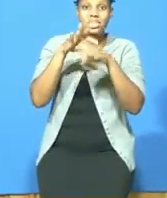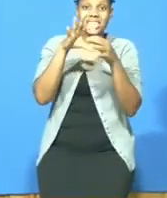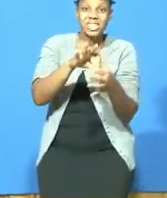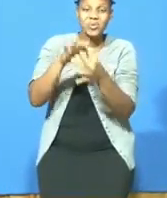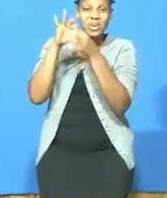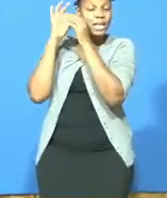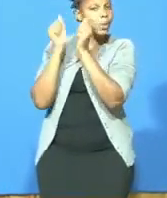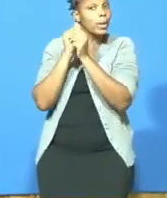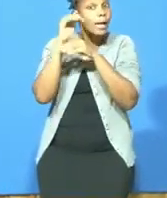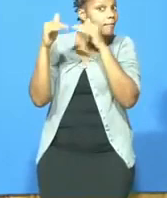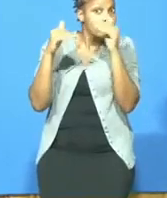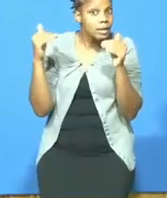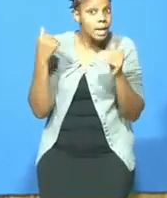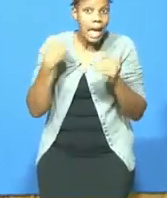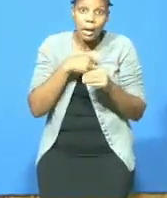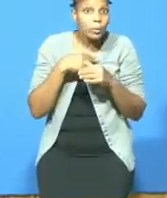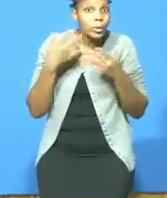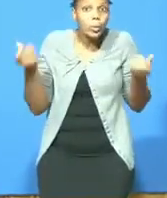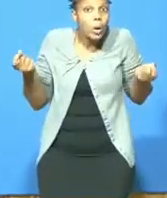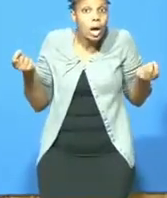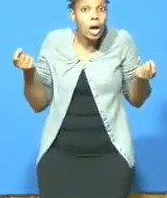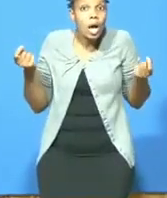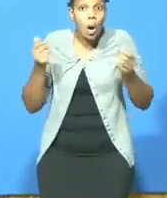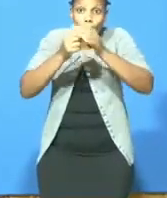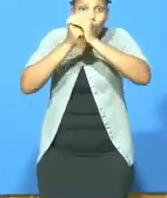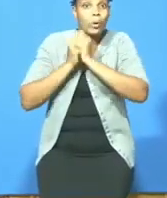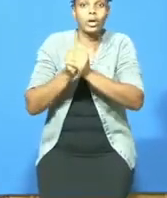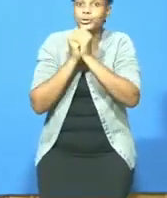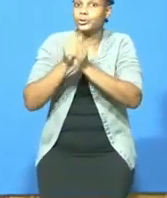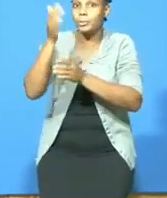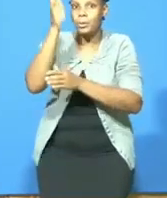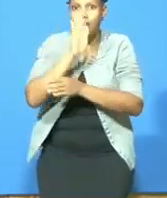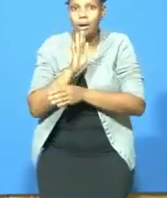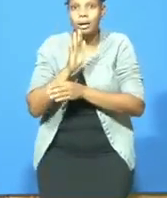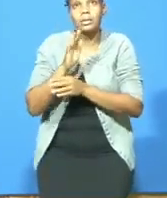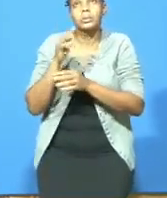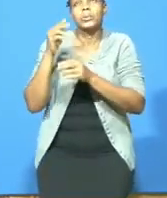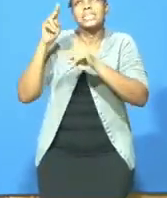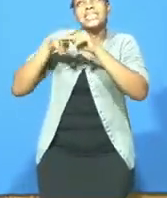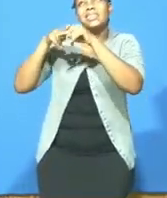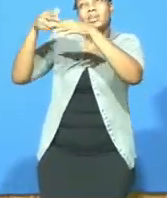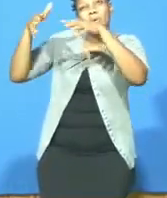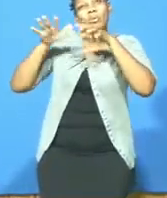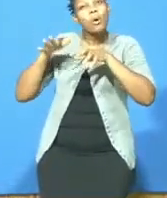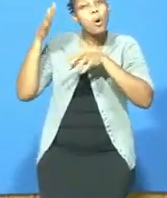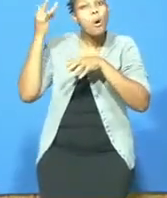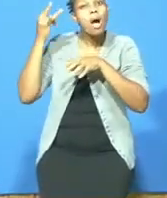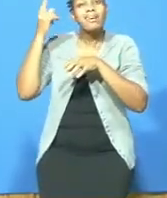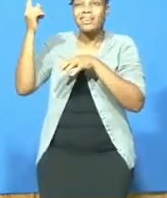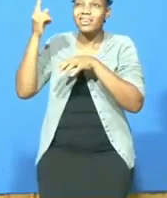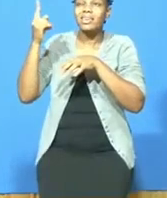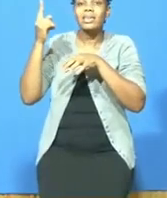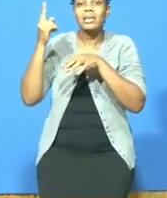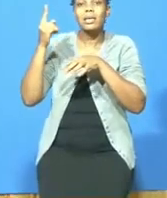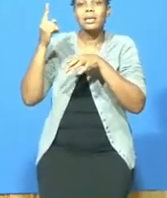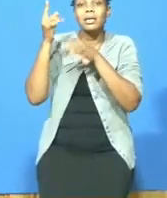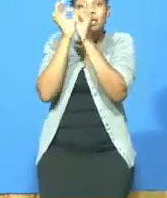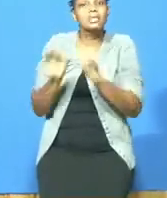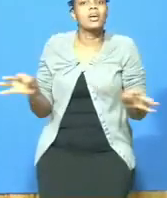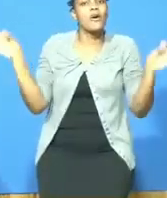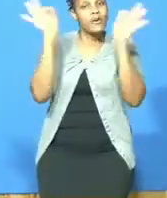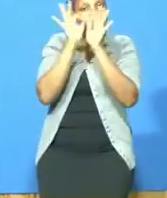heaven, and we worship God who sits on the throne, because he deserves our worship.